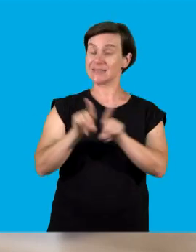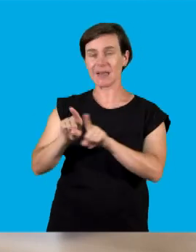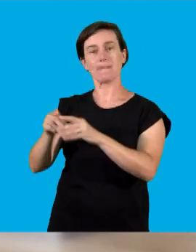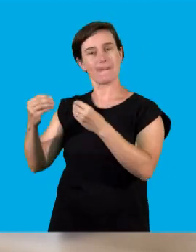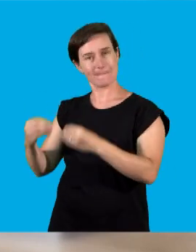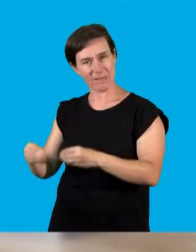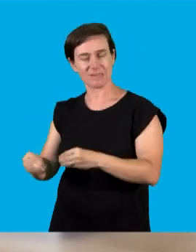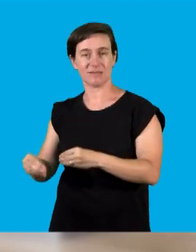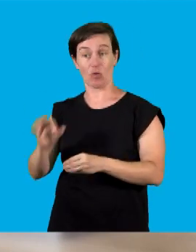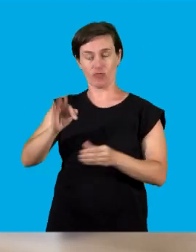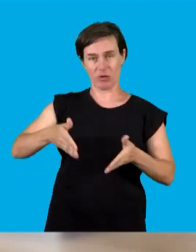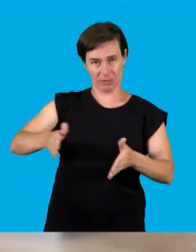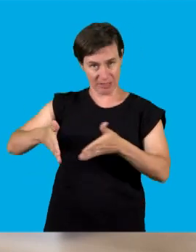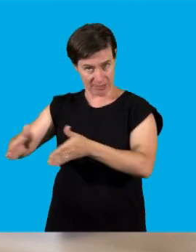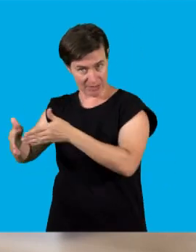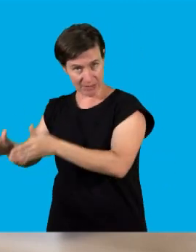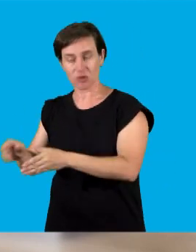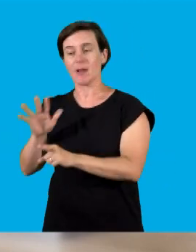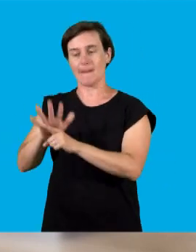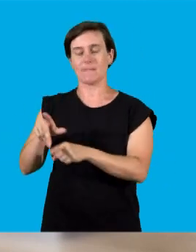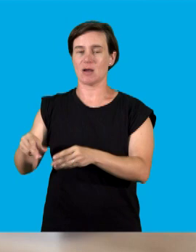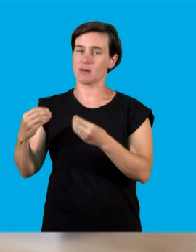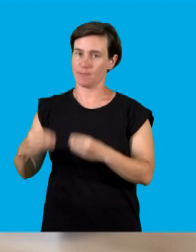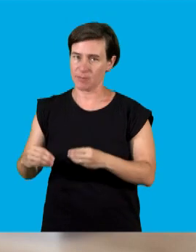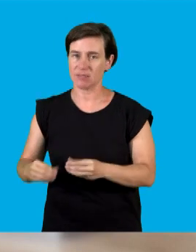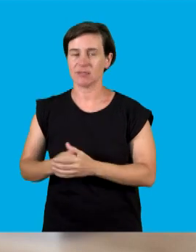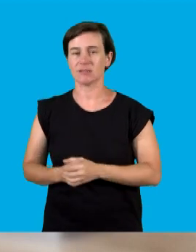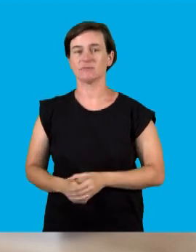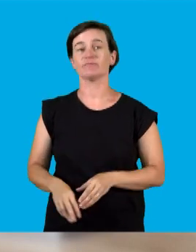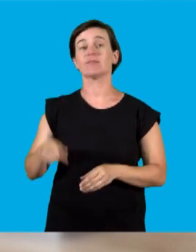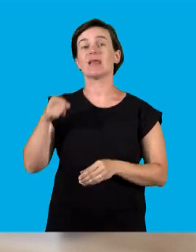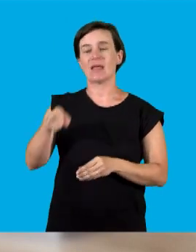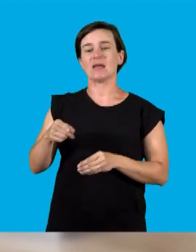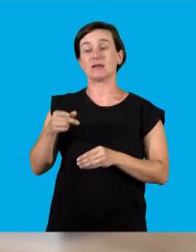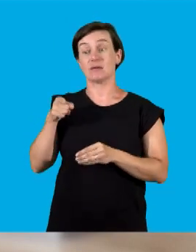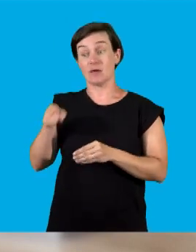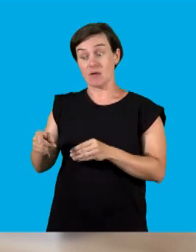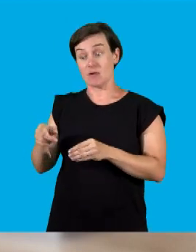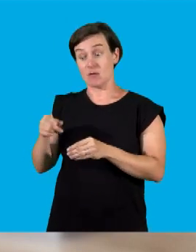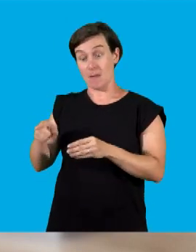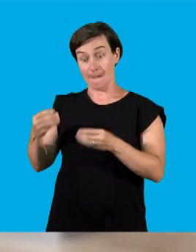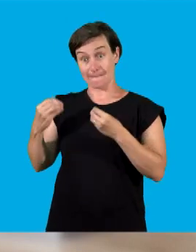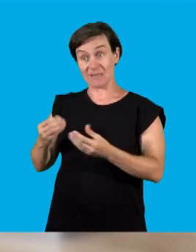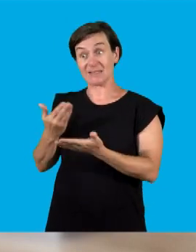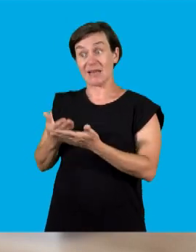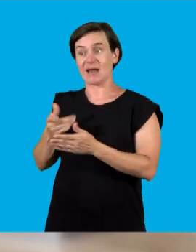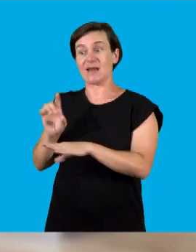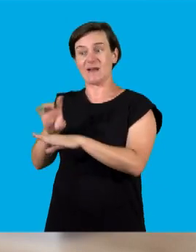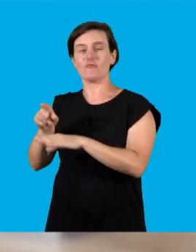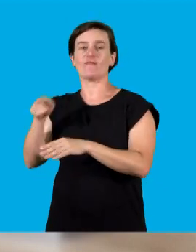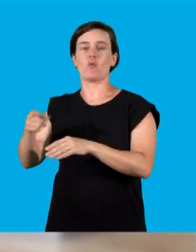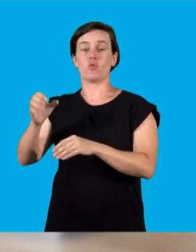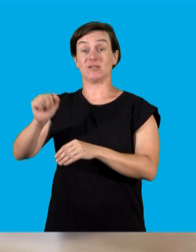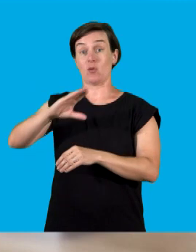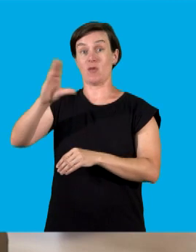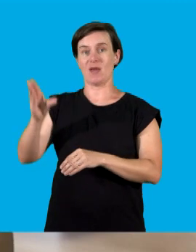in 3 different sectors, which contribute to the gross domestic products of the country. Hence, our topic for today